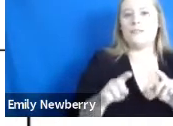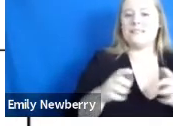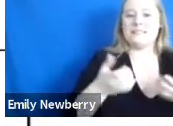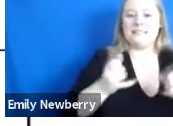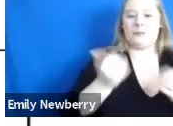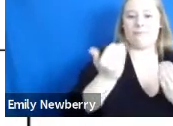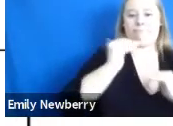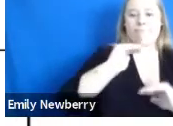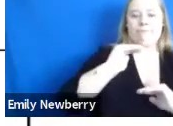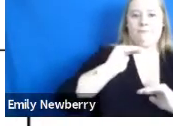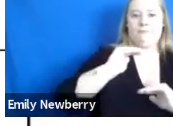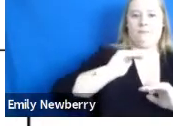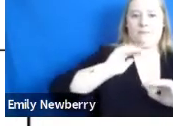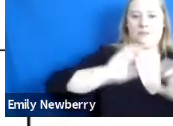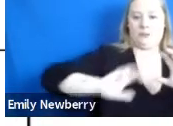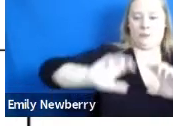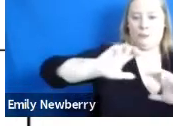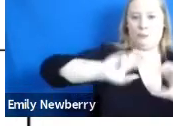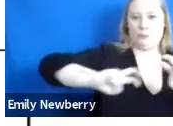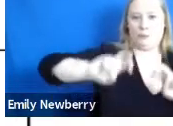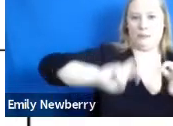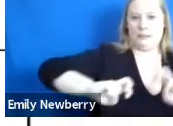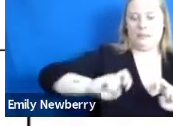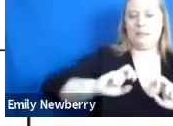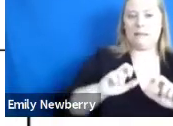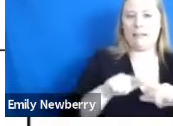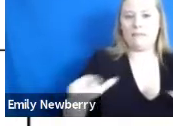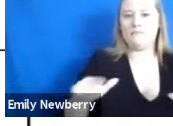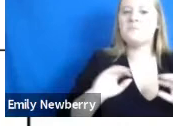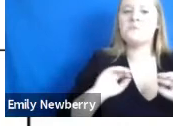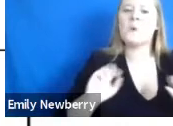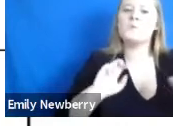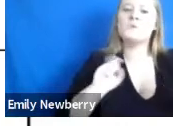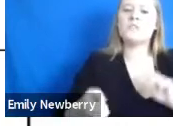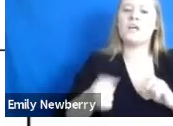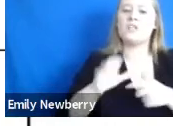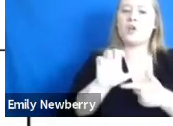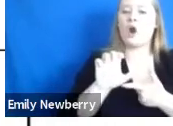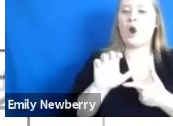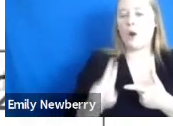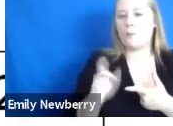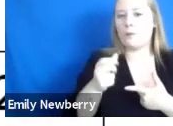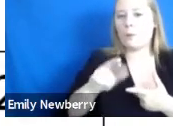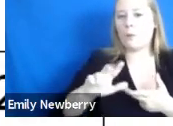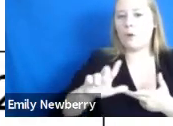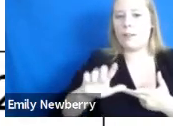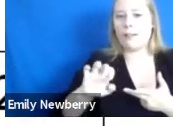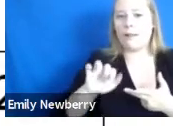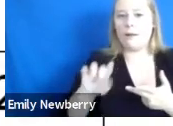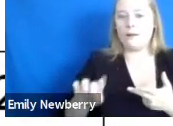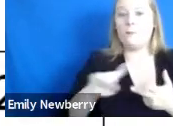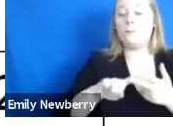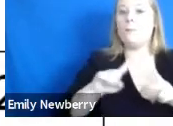was no significant changes in copper and lead. However, for arsenic,